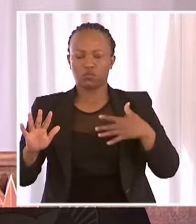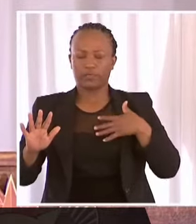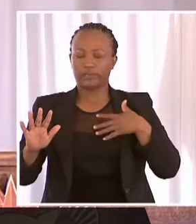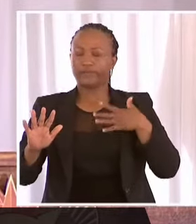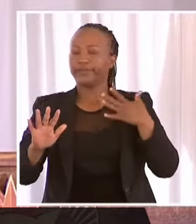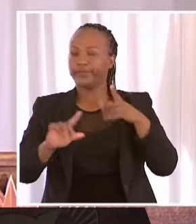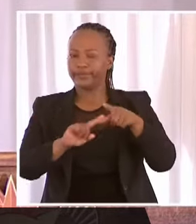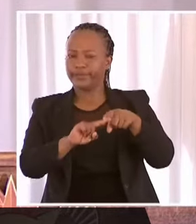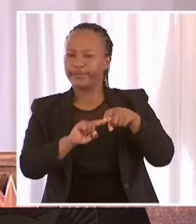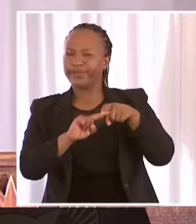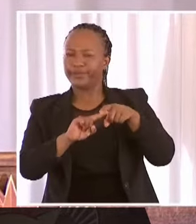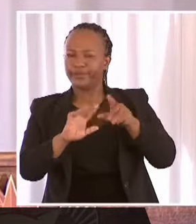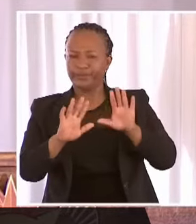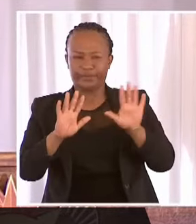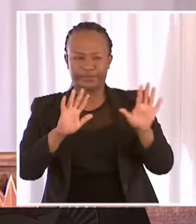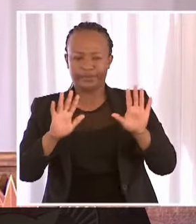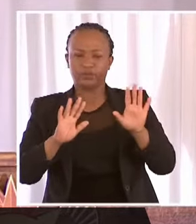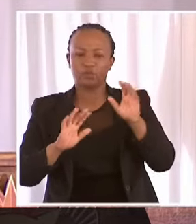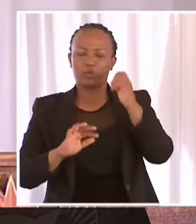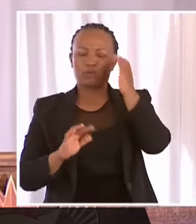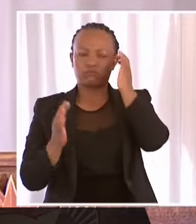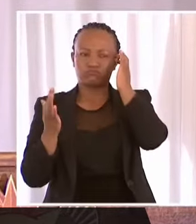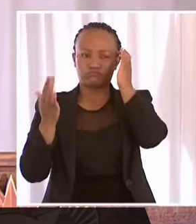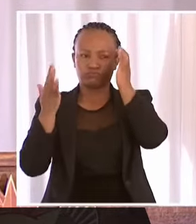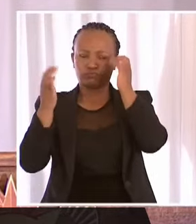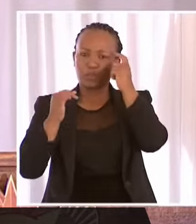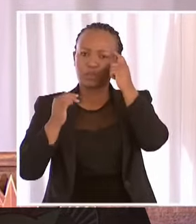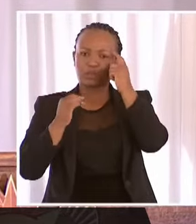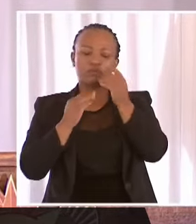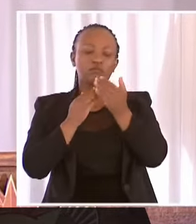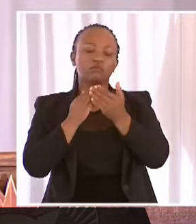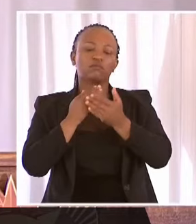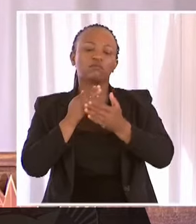and think about where we are going